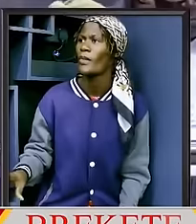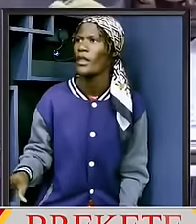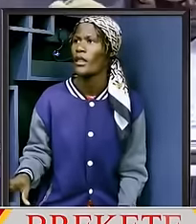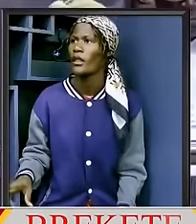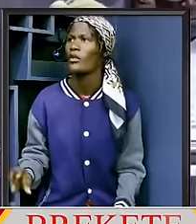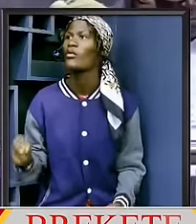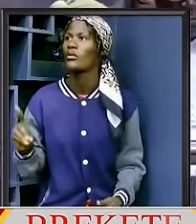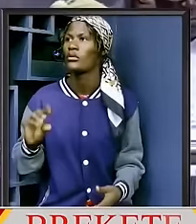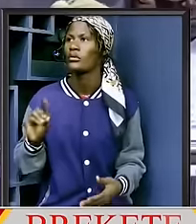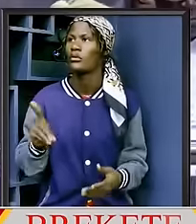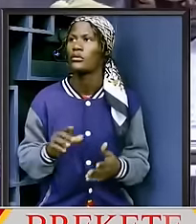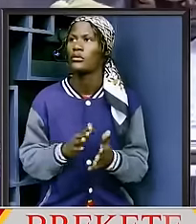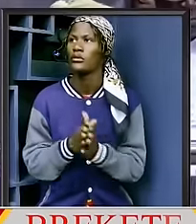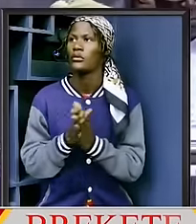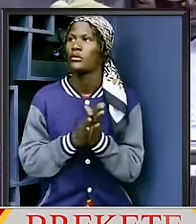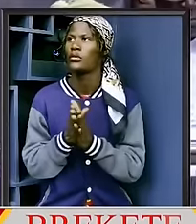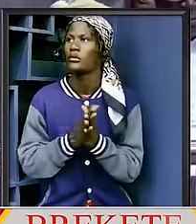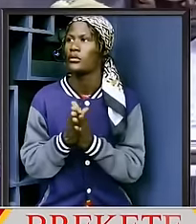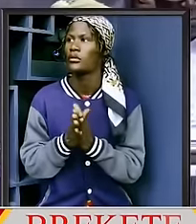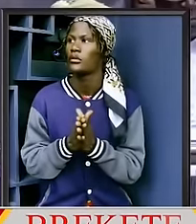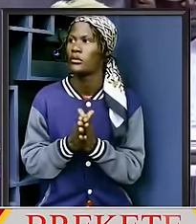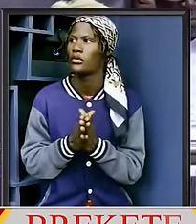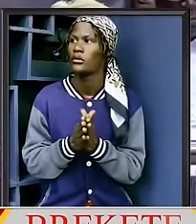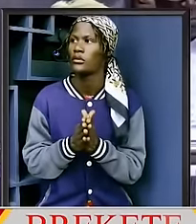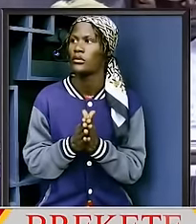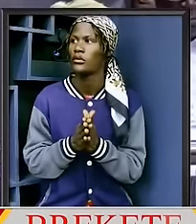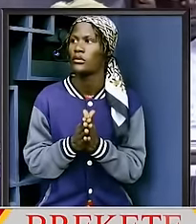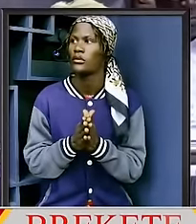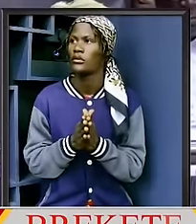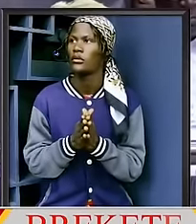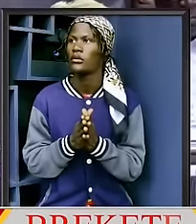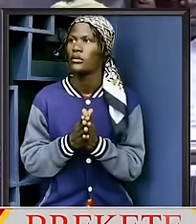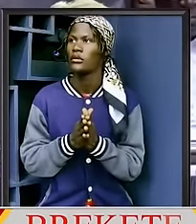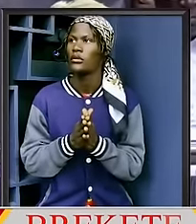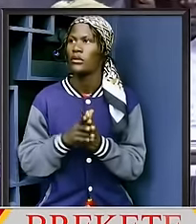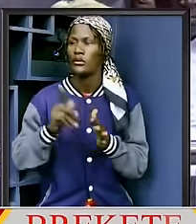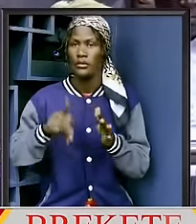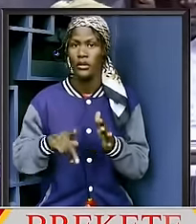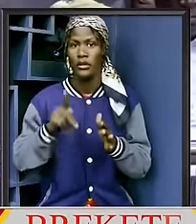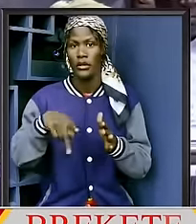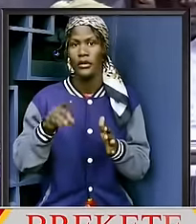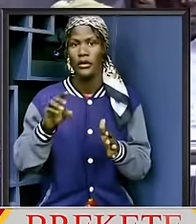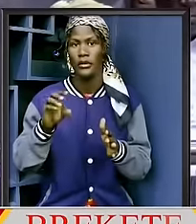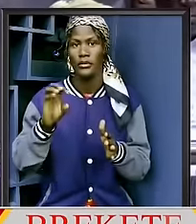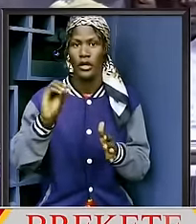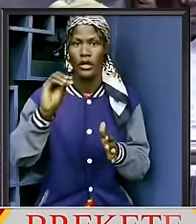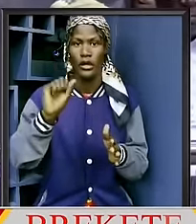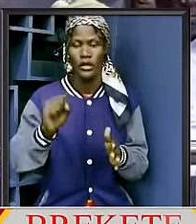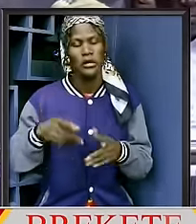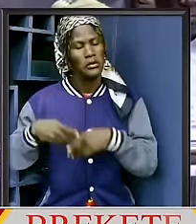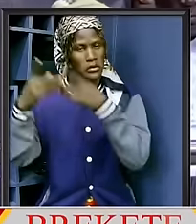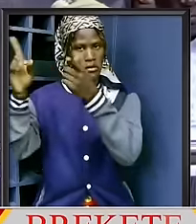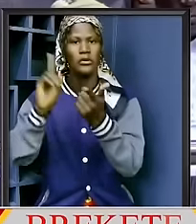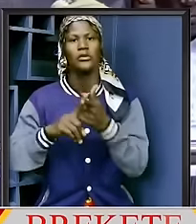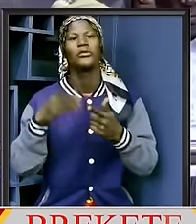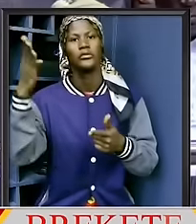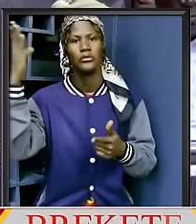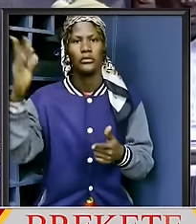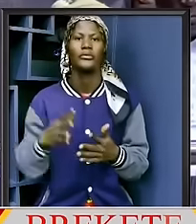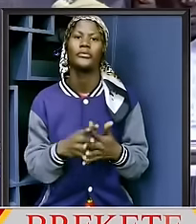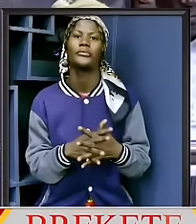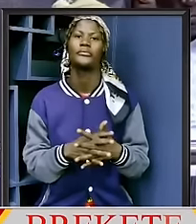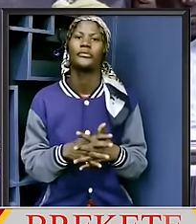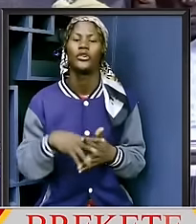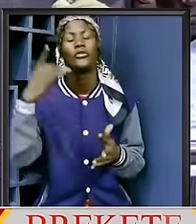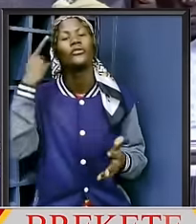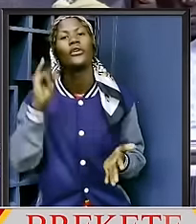I've returned it to the Your company. Own personal POS? Yes, I collected it during that cash. I've already returned it to them. I collected